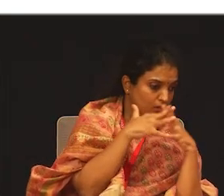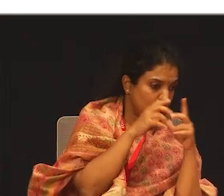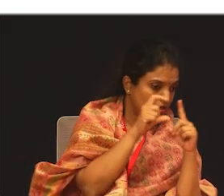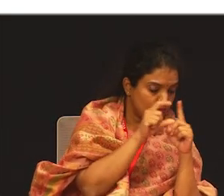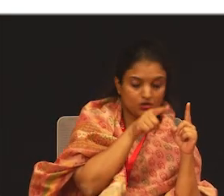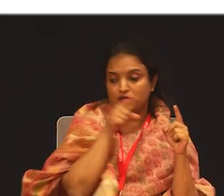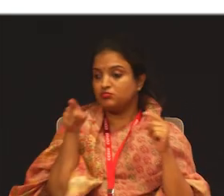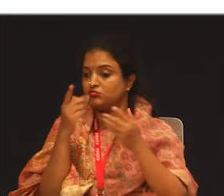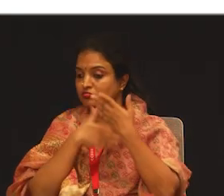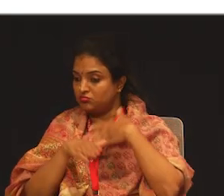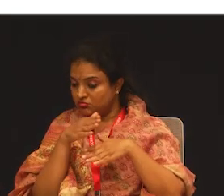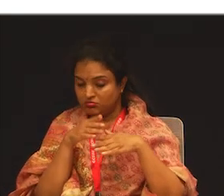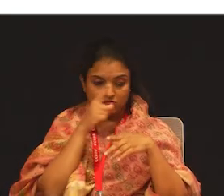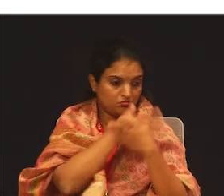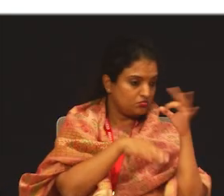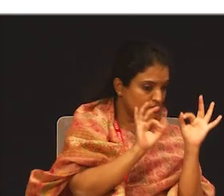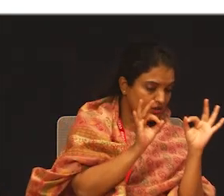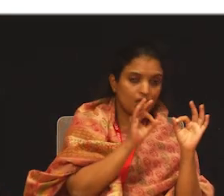disability or ability.